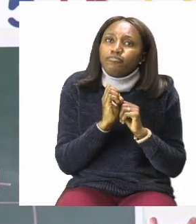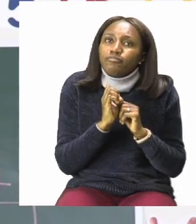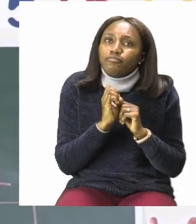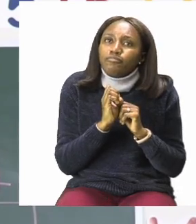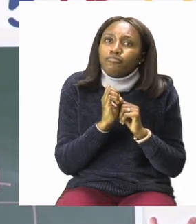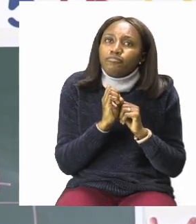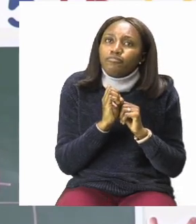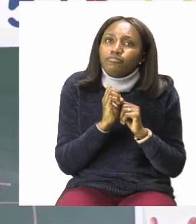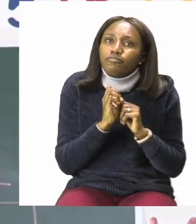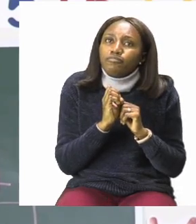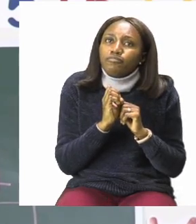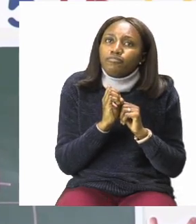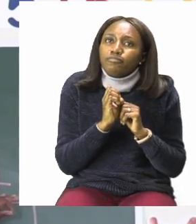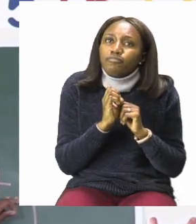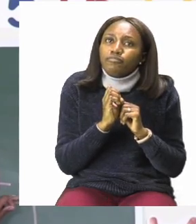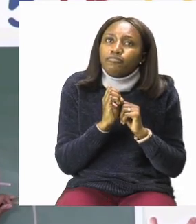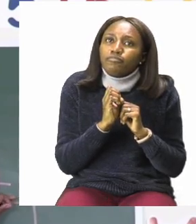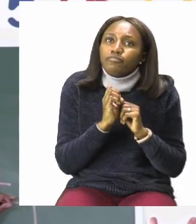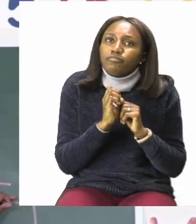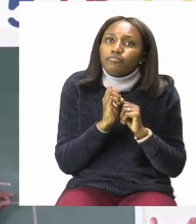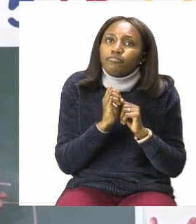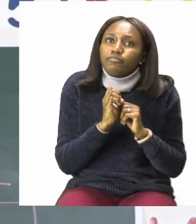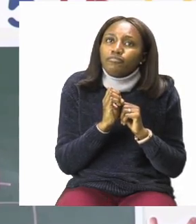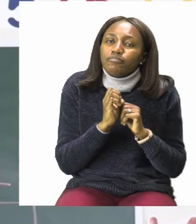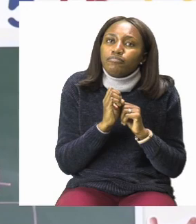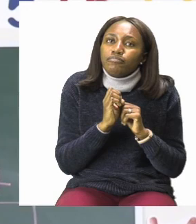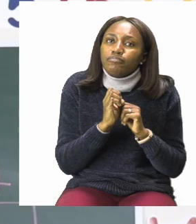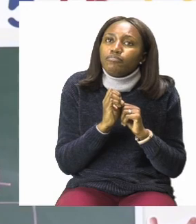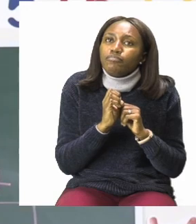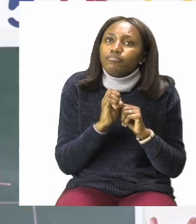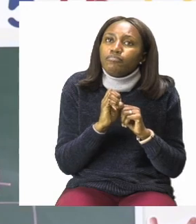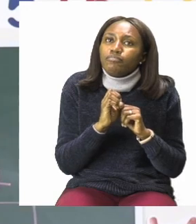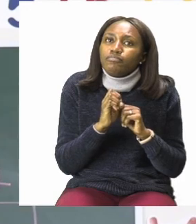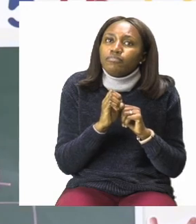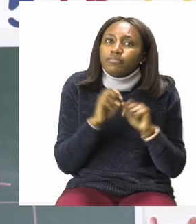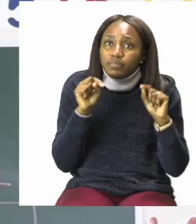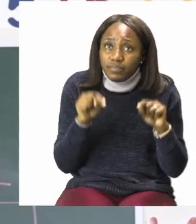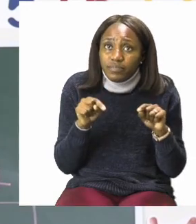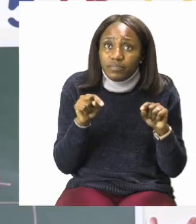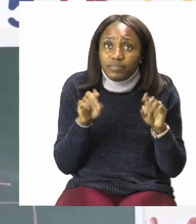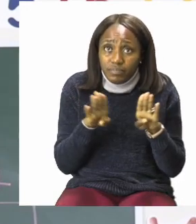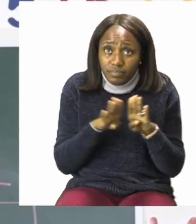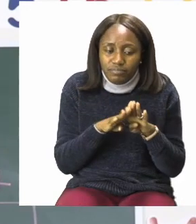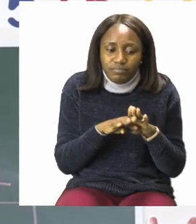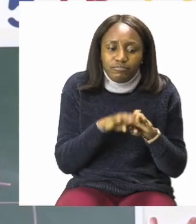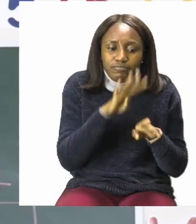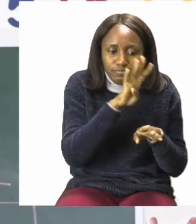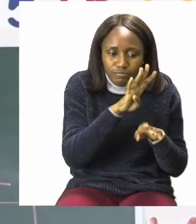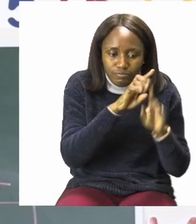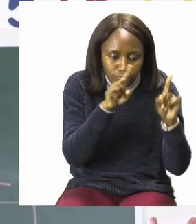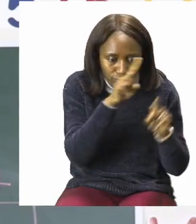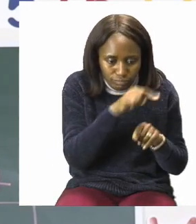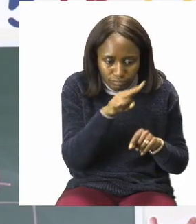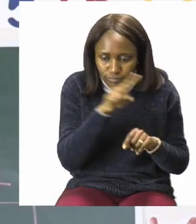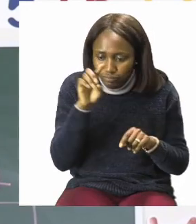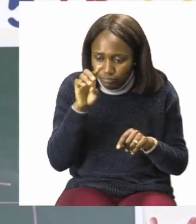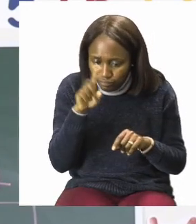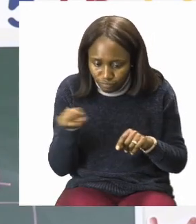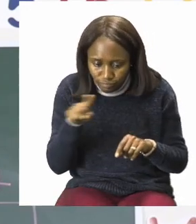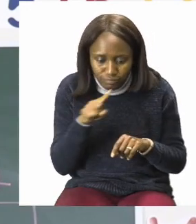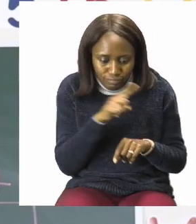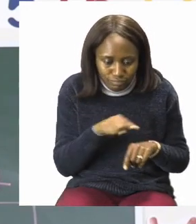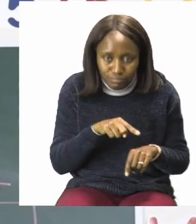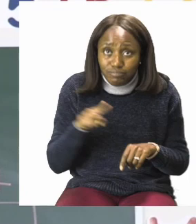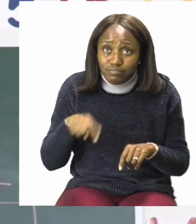say sets of 4. Once we make 4 sets of 4, just like how we say